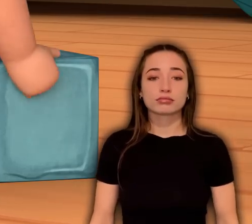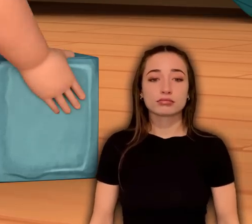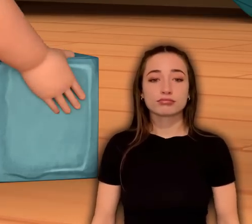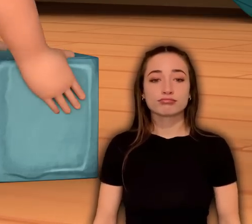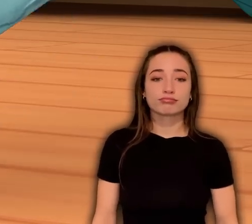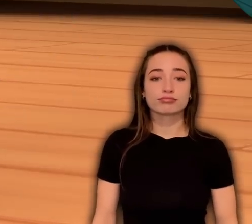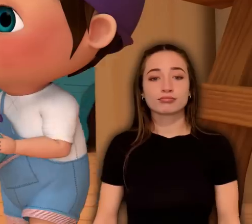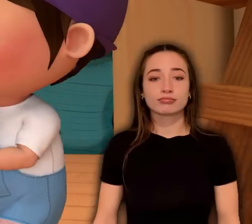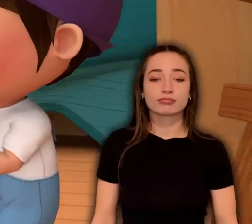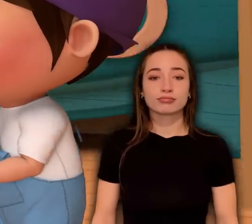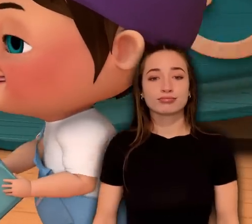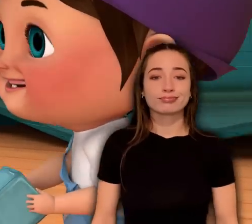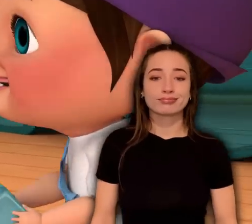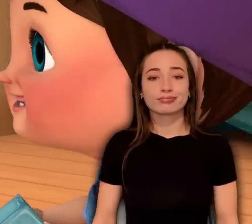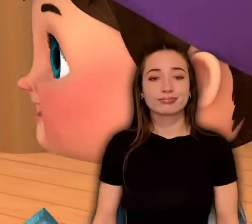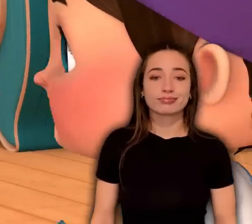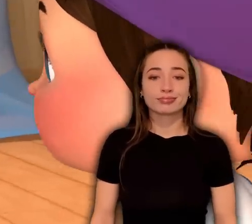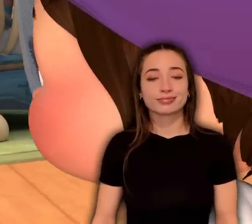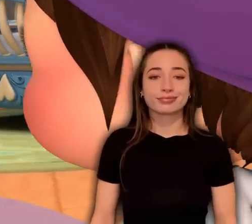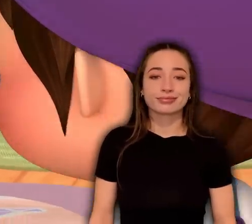Lady friends